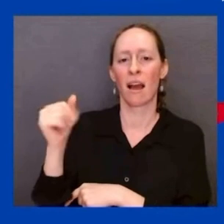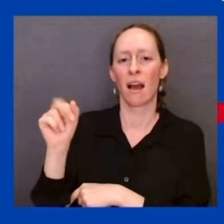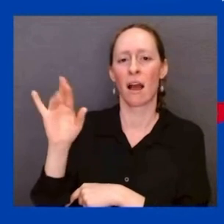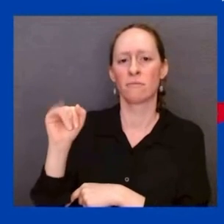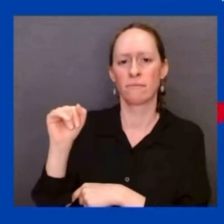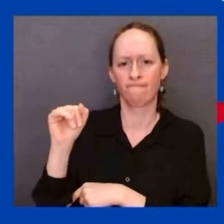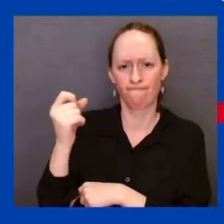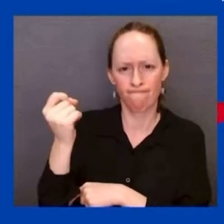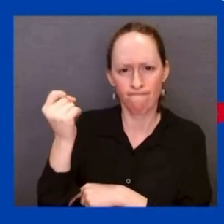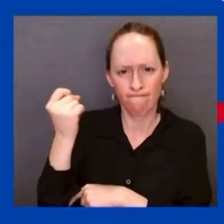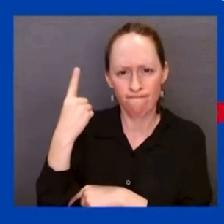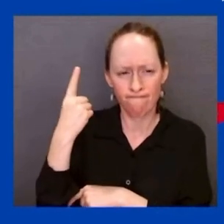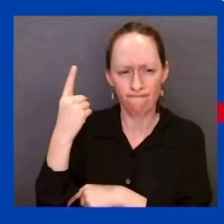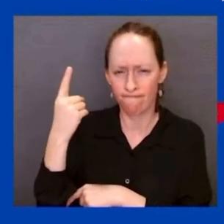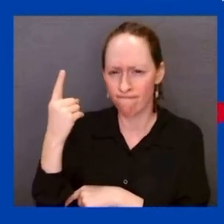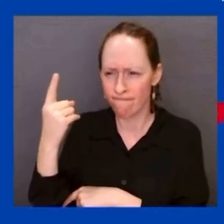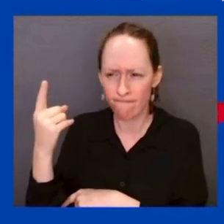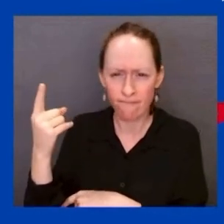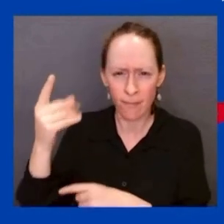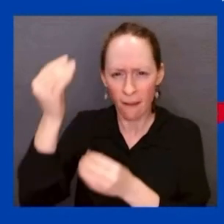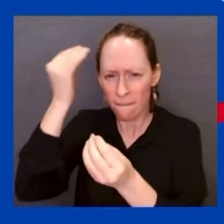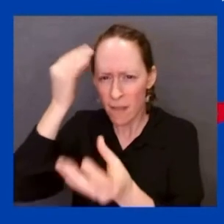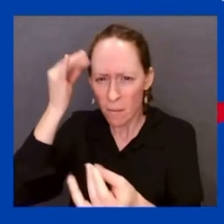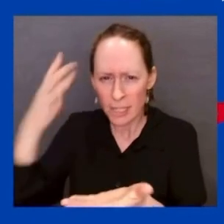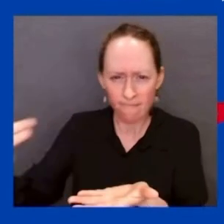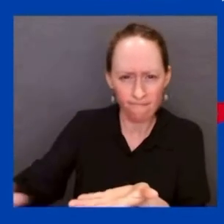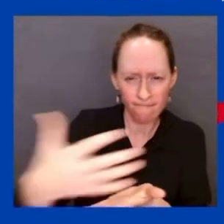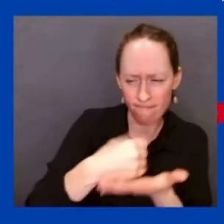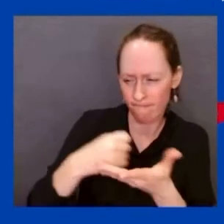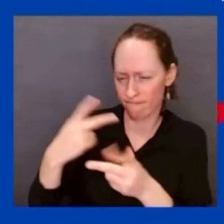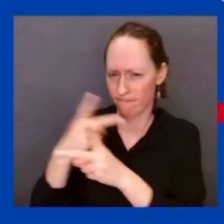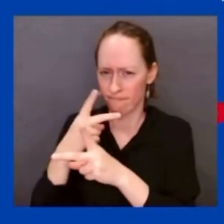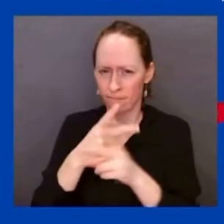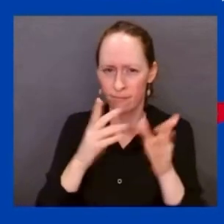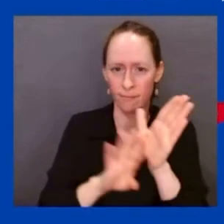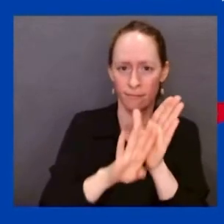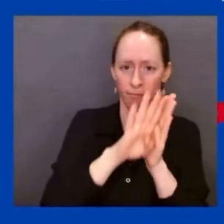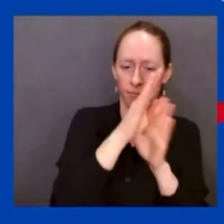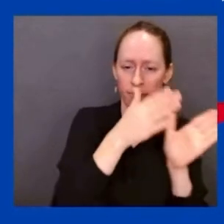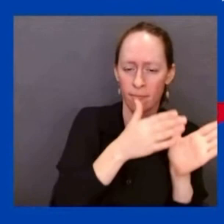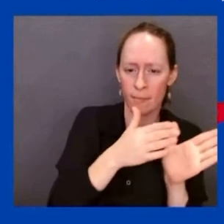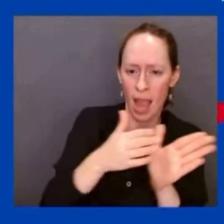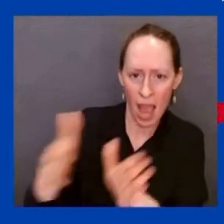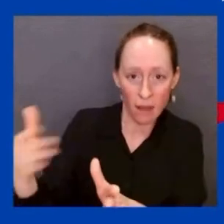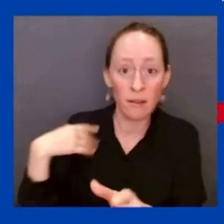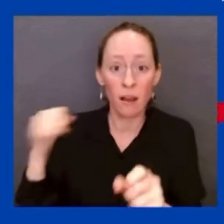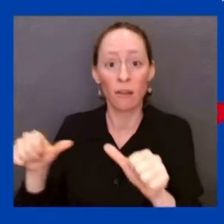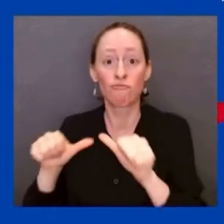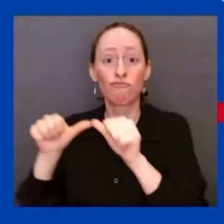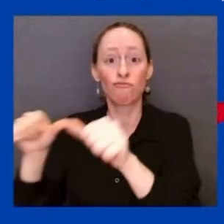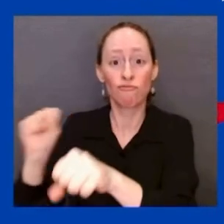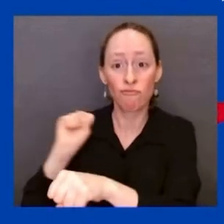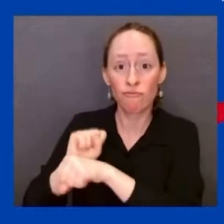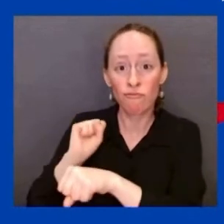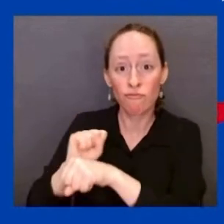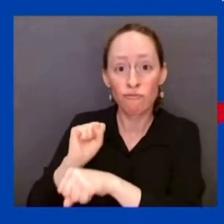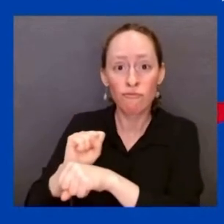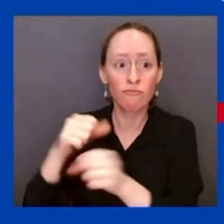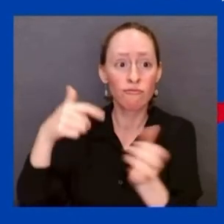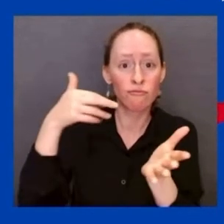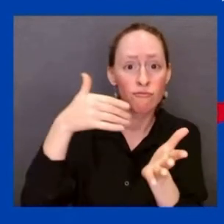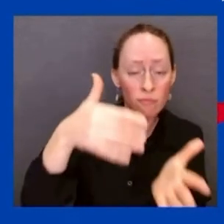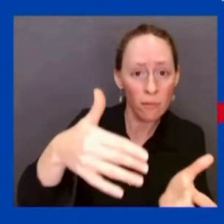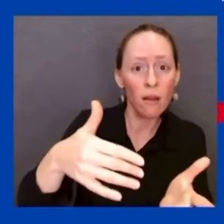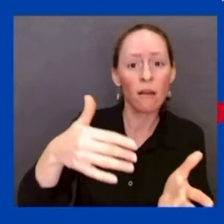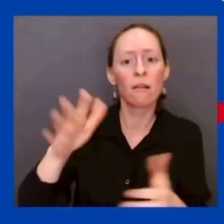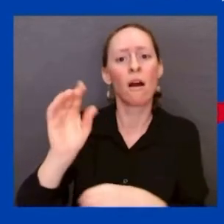learning and to give back to the students and staff in the public education system. Because of this